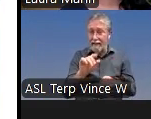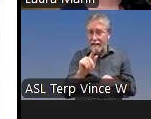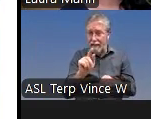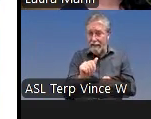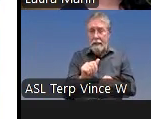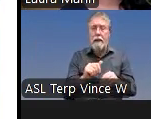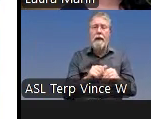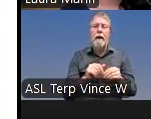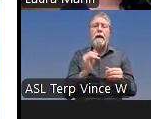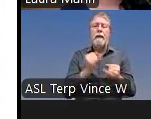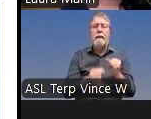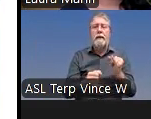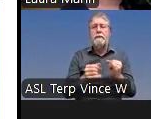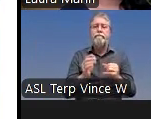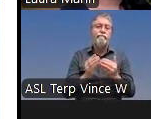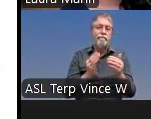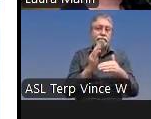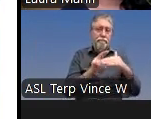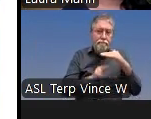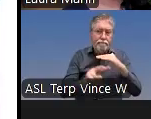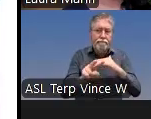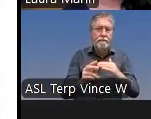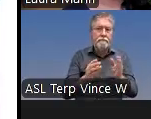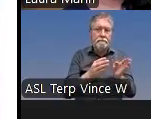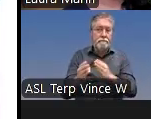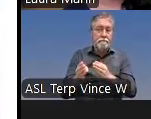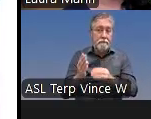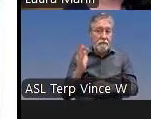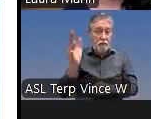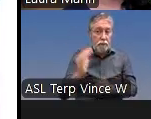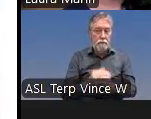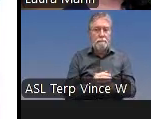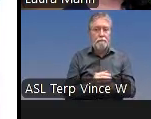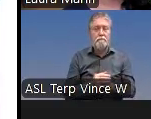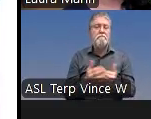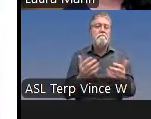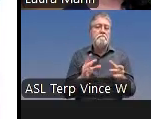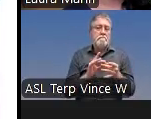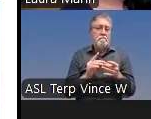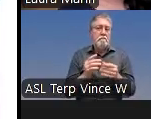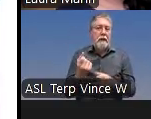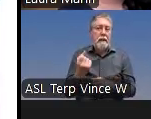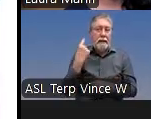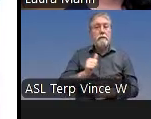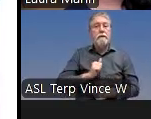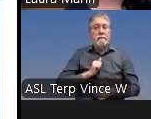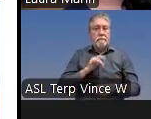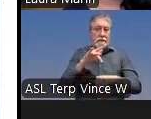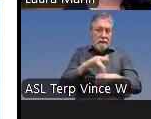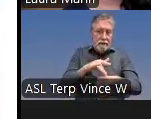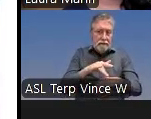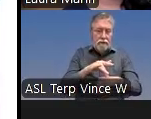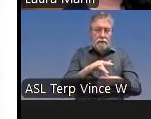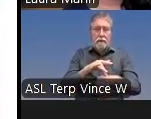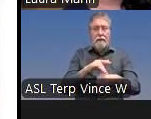plans. So I mentioned last year, I visited personally. I didn't go to